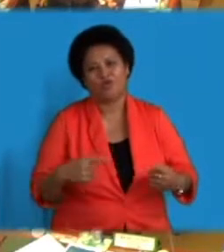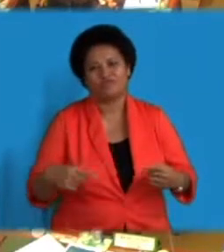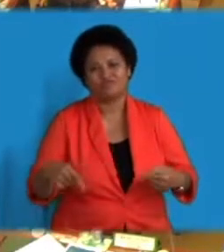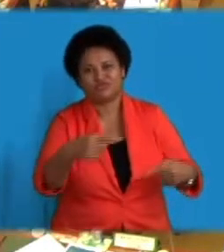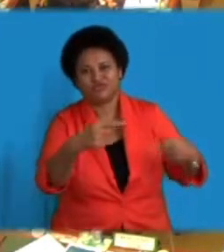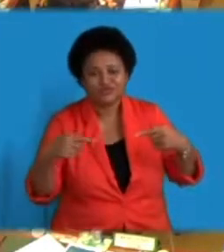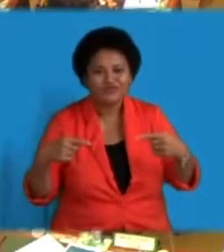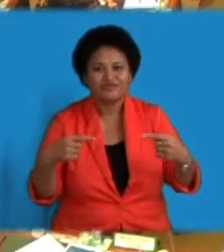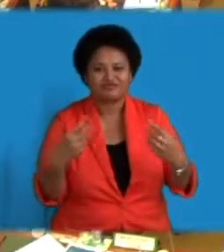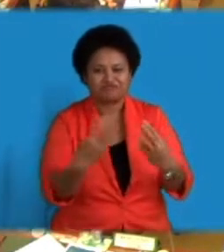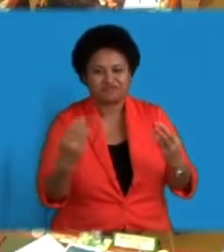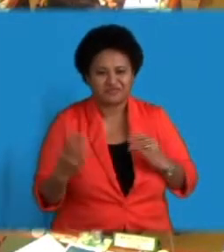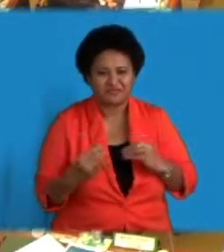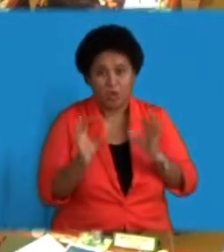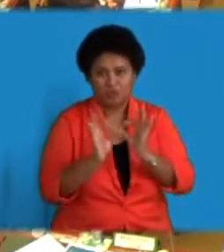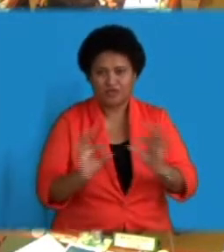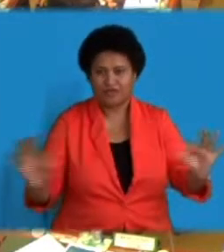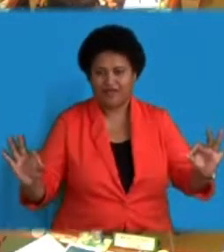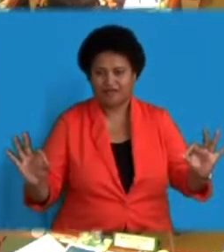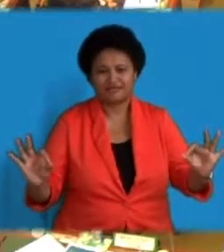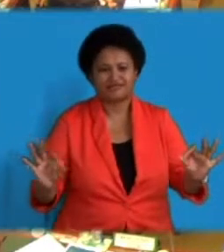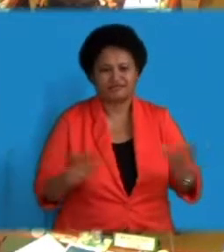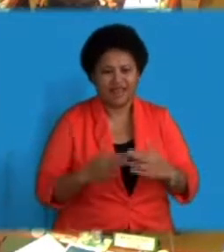Do you have attention? Thank you. Honorable Minister.